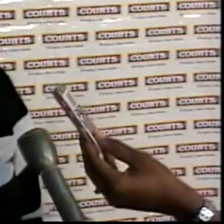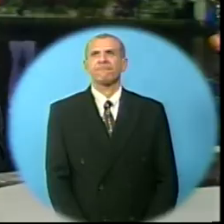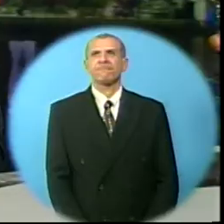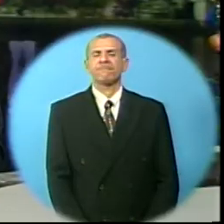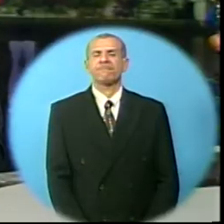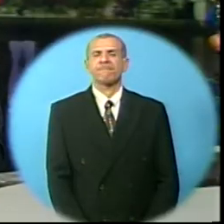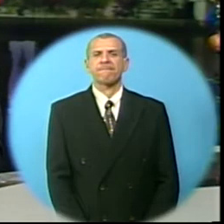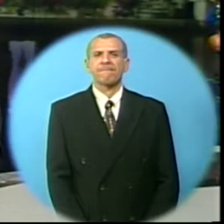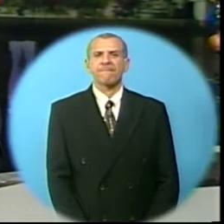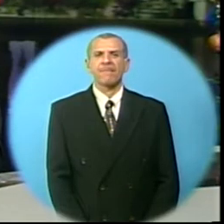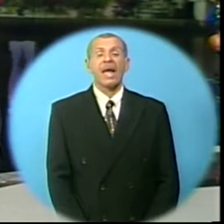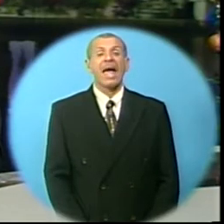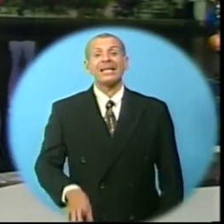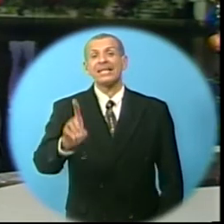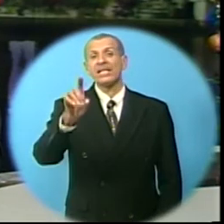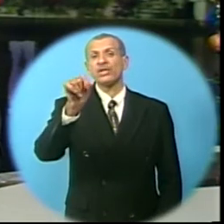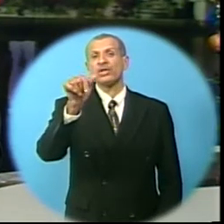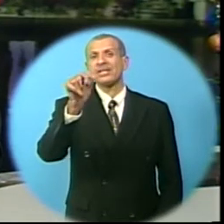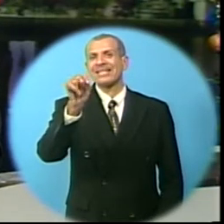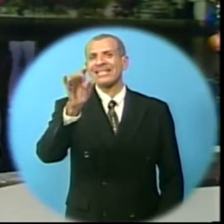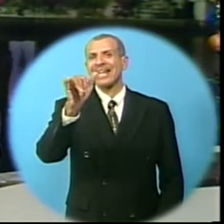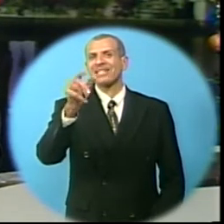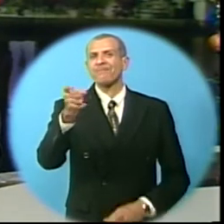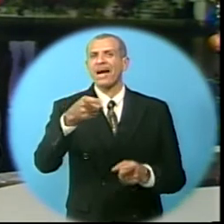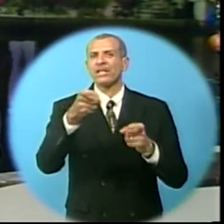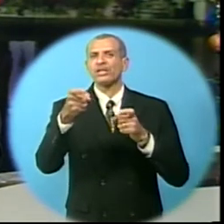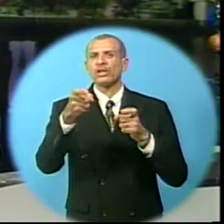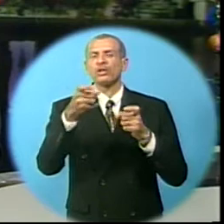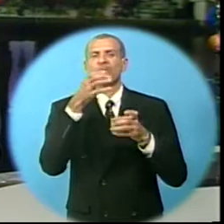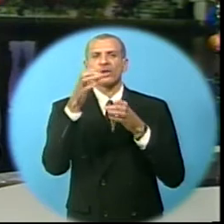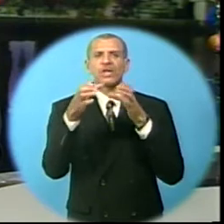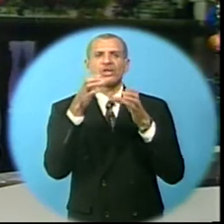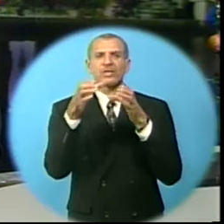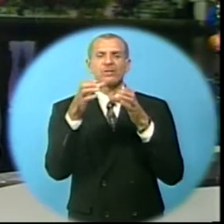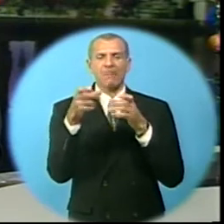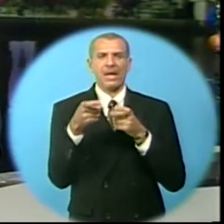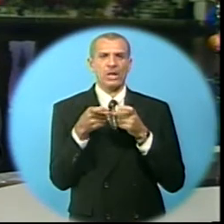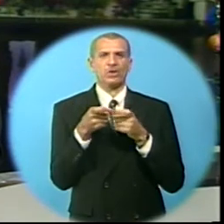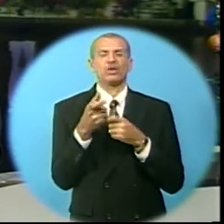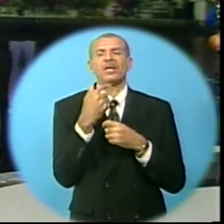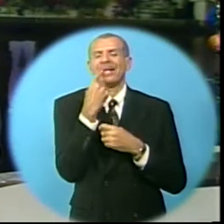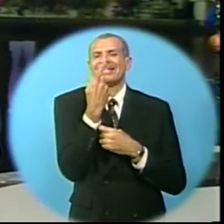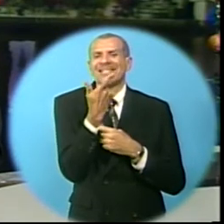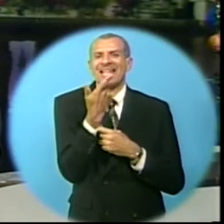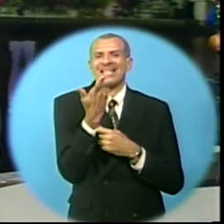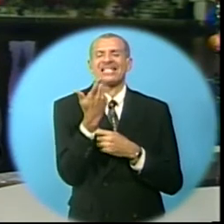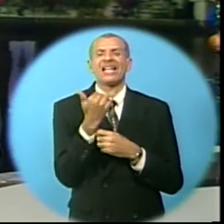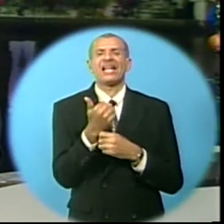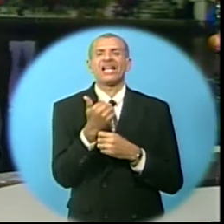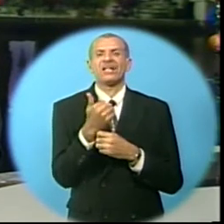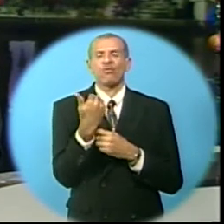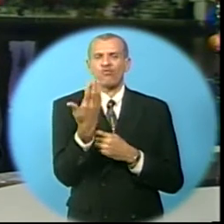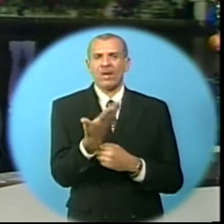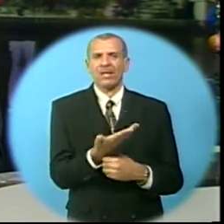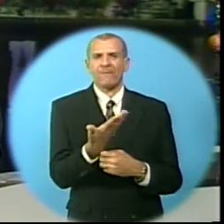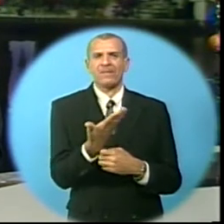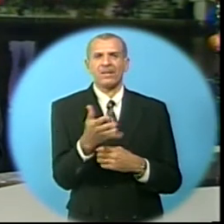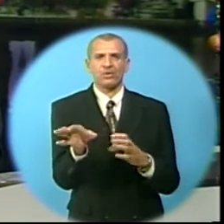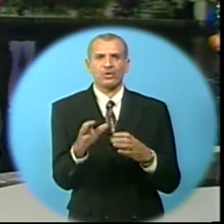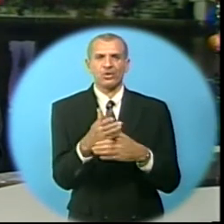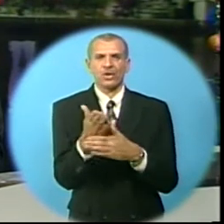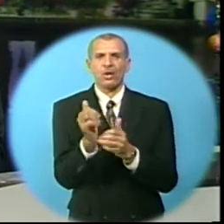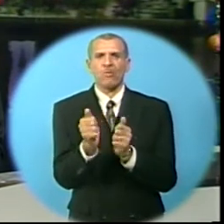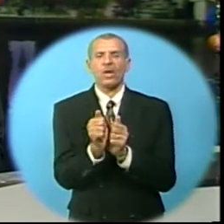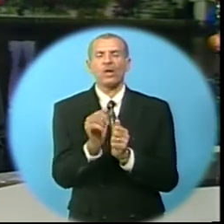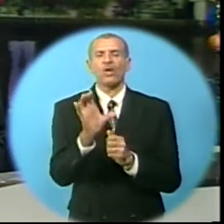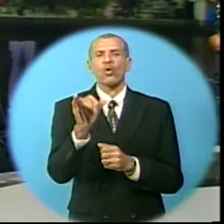concepts. And Digicel's Marketing Communications Manager Crystal Smith says Digicel welcomed the opportunity to partner with Courts for